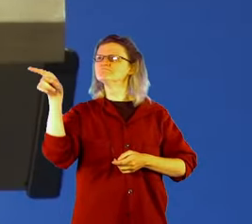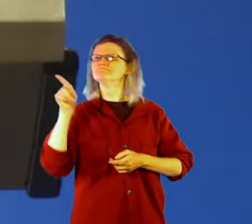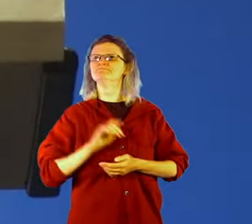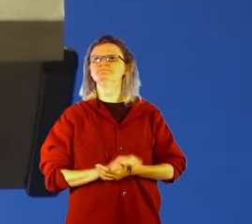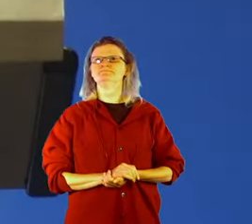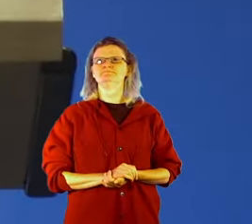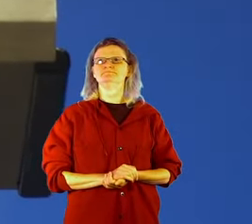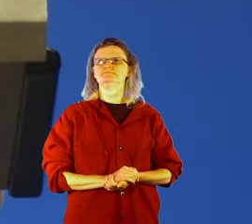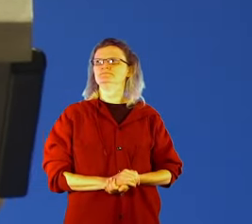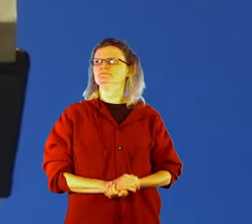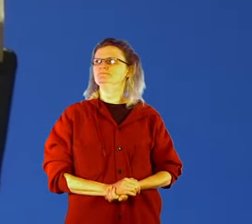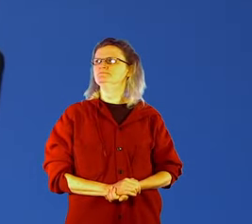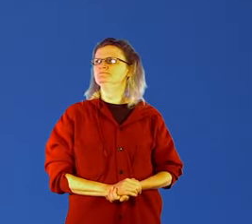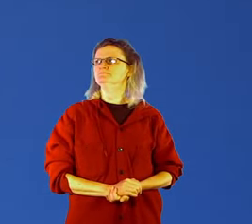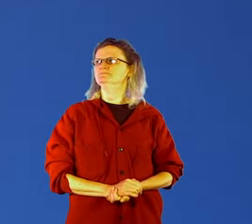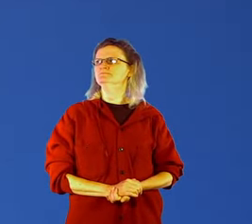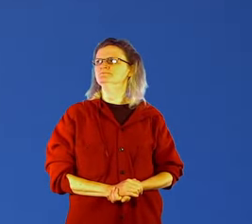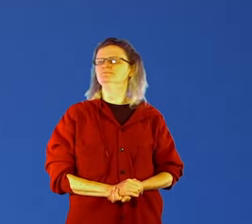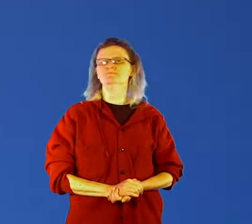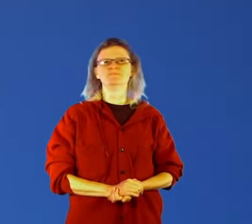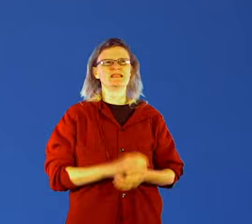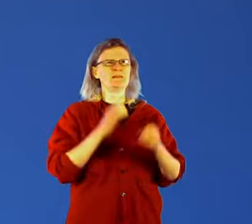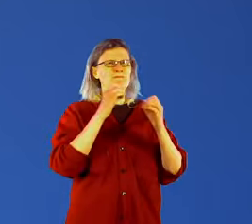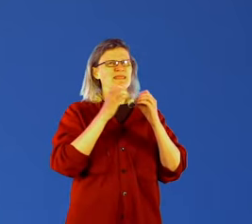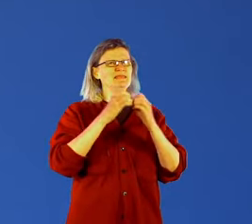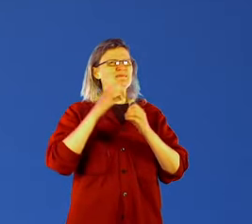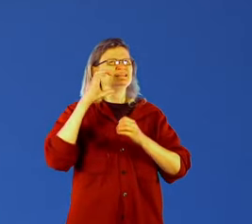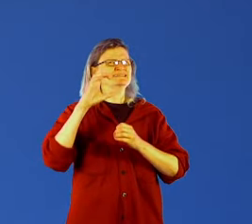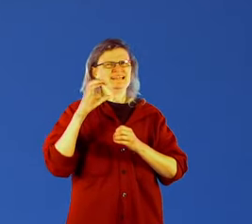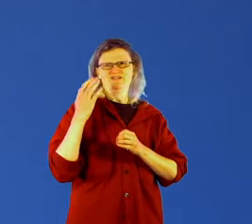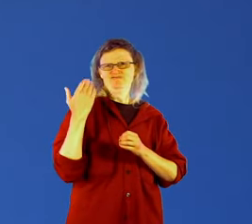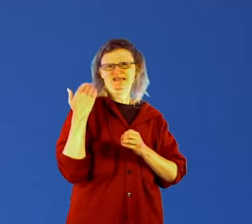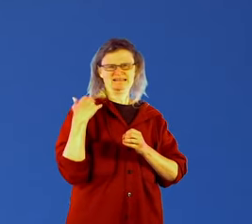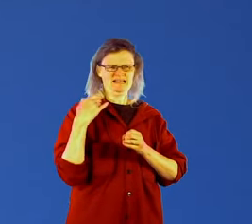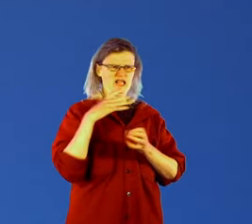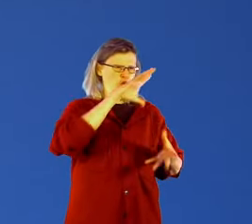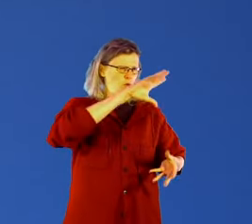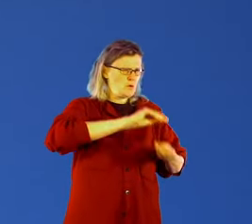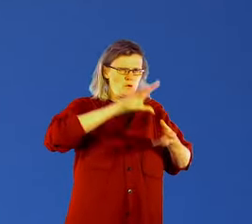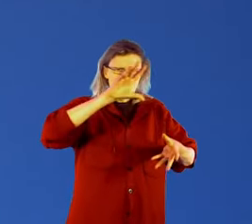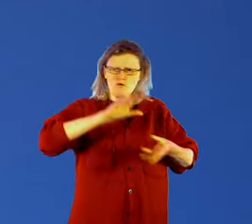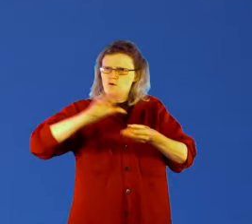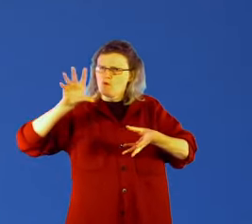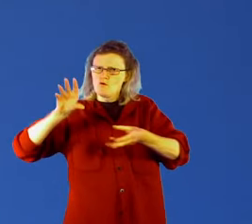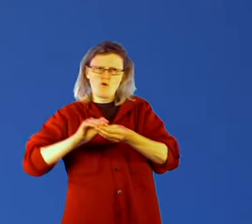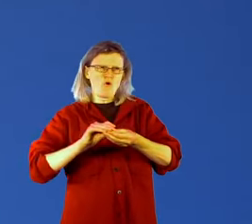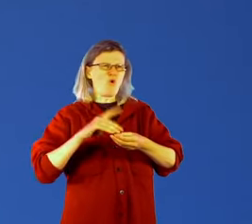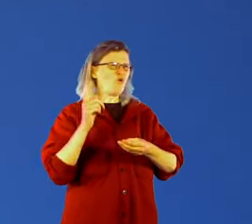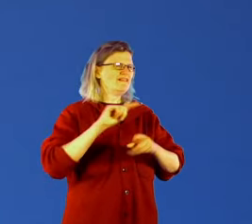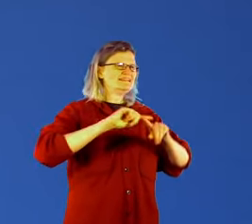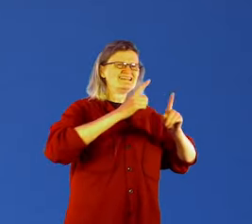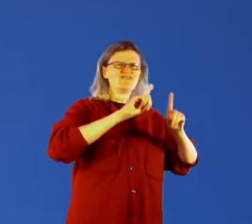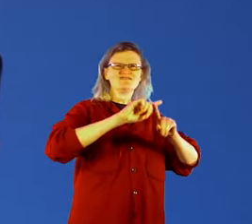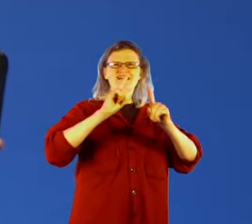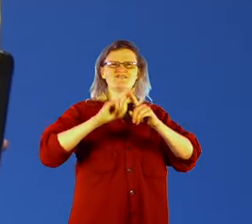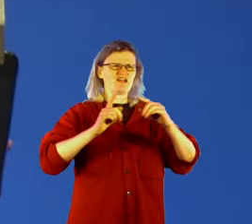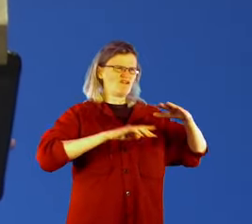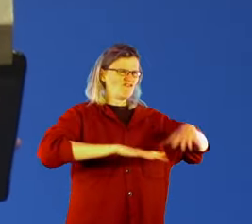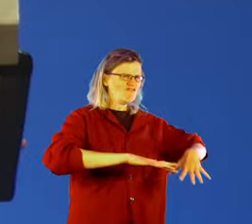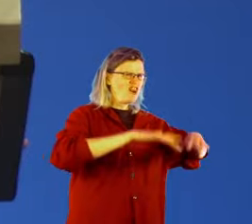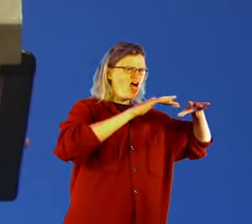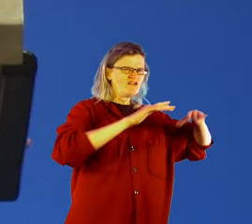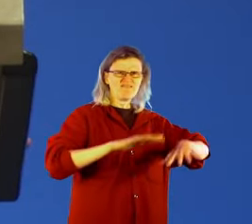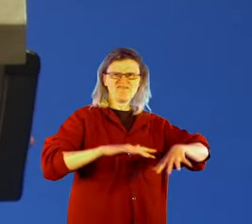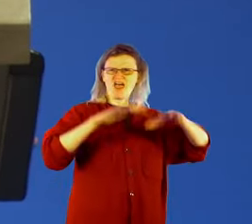yeah. The BBC did a sort of montage of all the floods around the world. Right. Just brought home